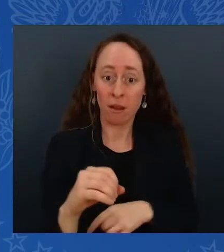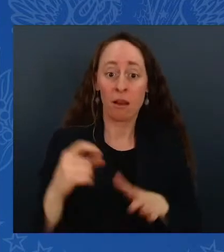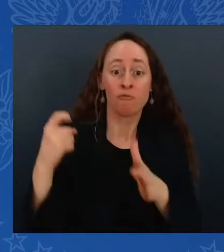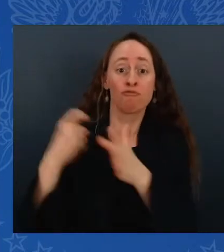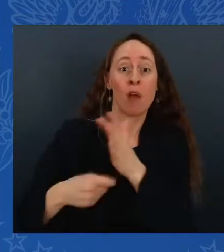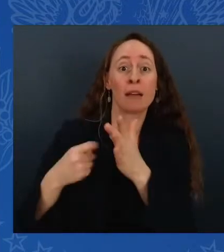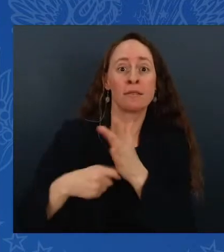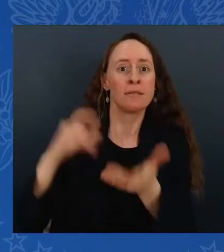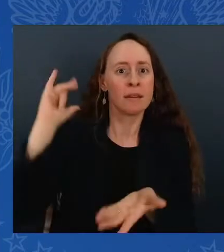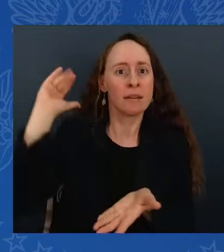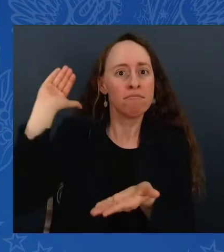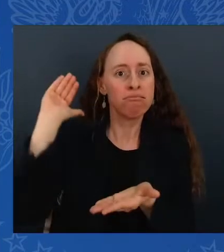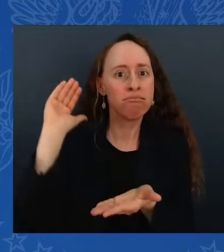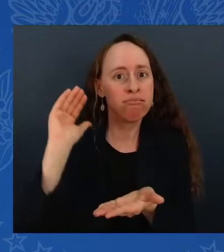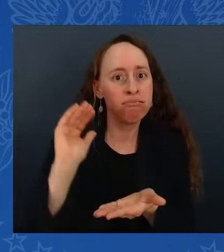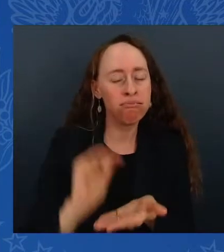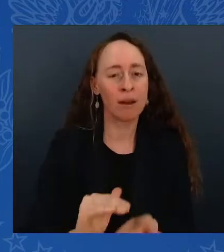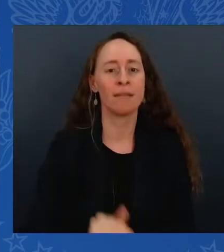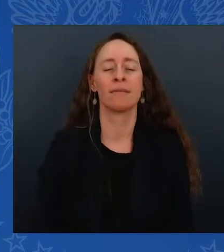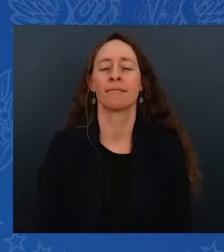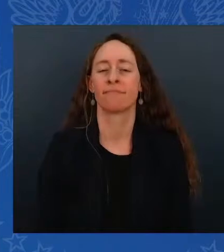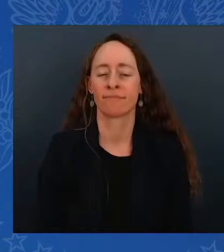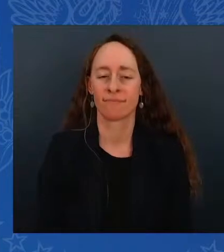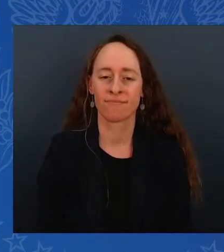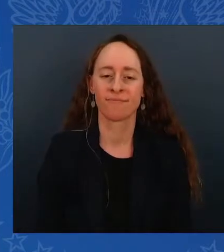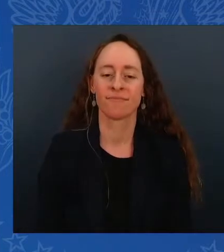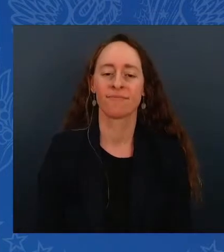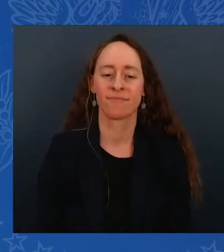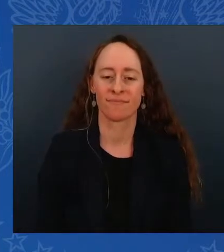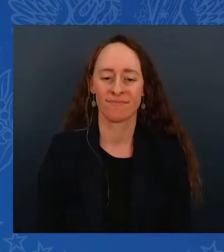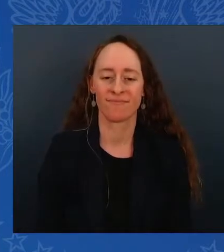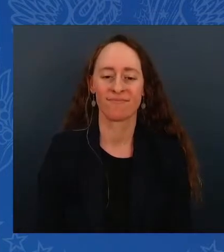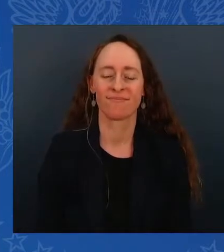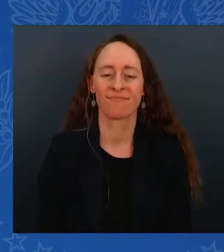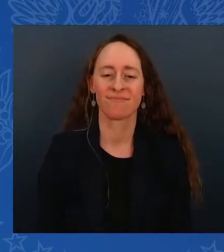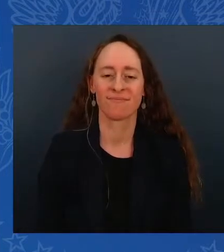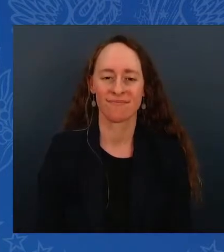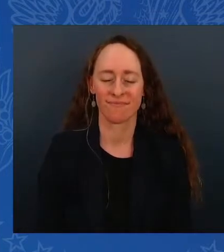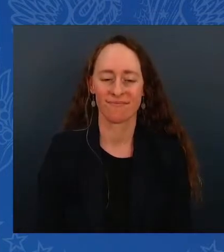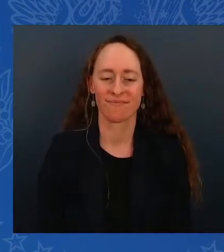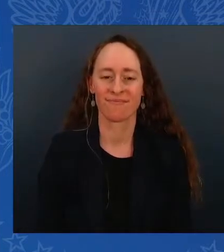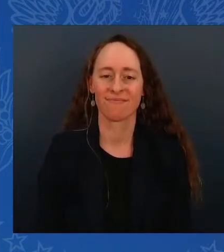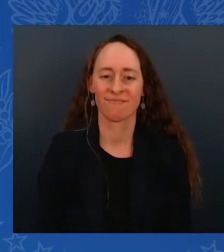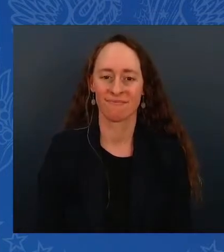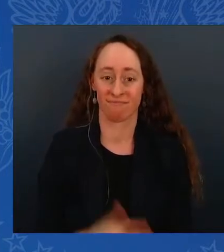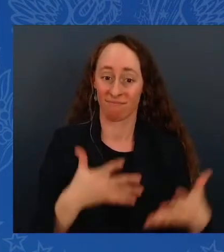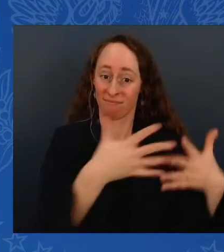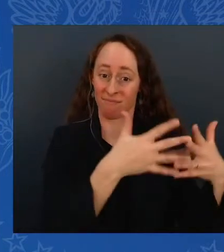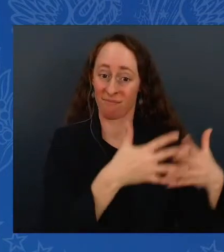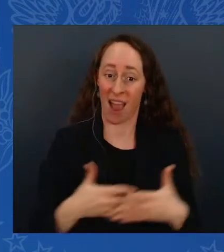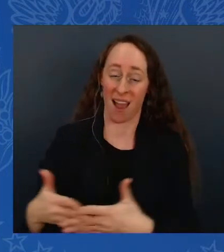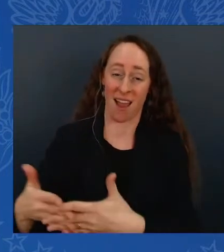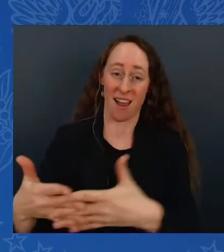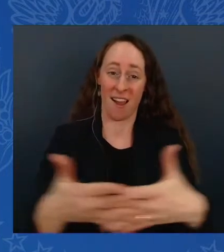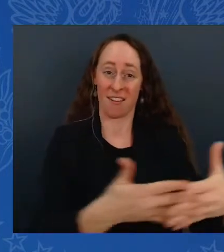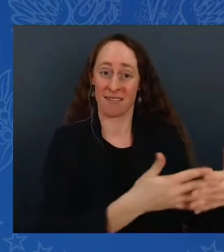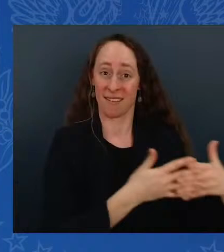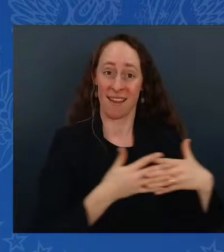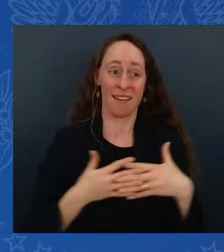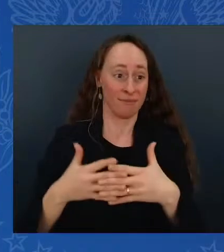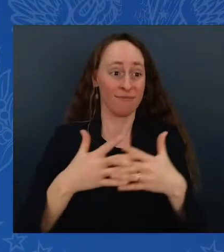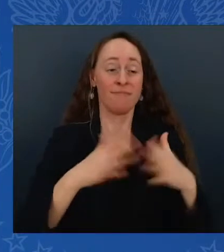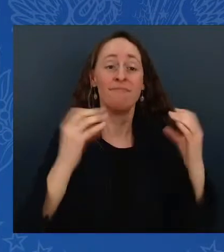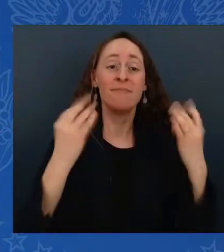American households came out of the crisis, American households, with stronger balance sheets,